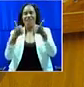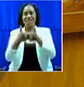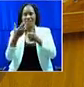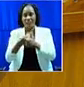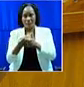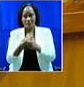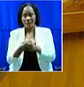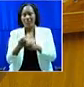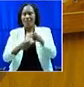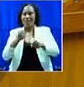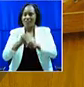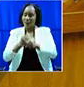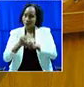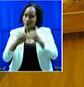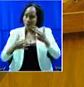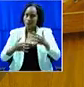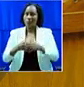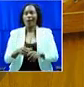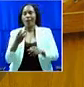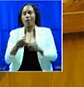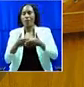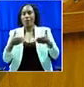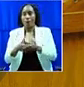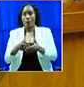the coronavirus hit us.